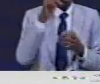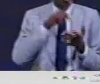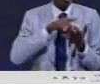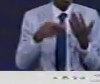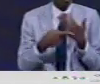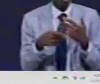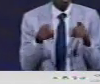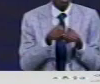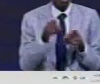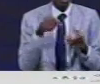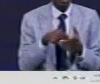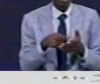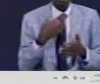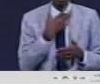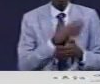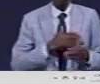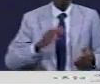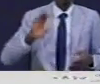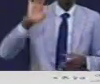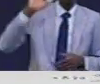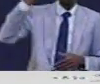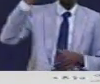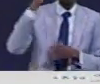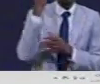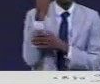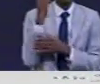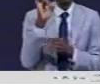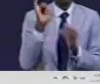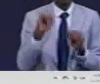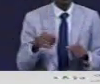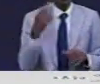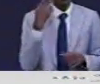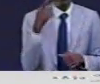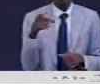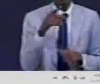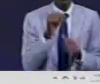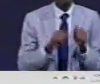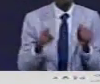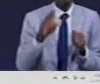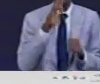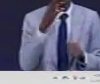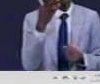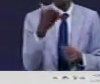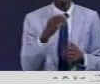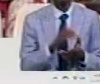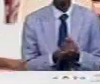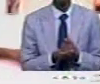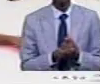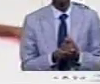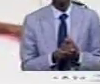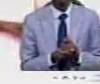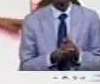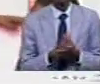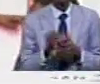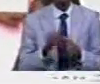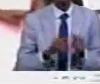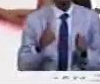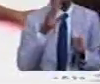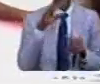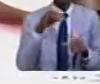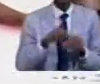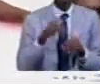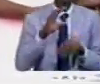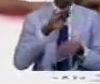All over the churches, all over the globe. This is the first time you are coming to the church. Can you please signify by raising of your hands? Wherever you are, can you